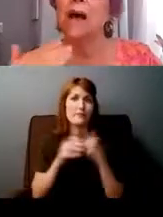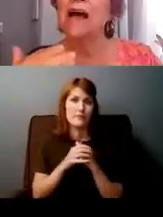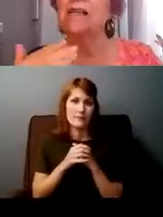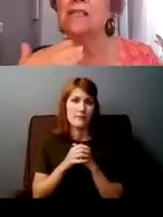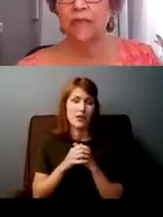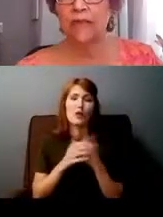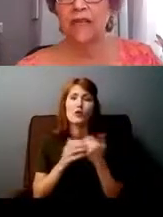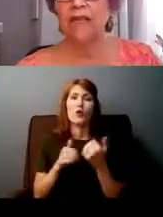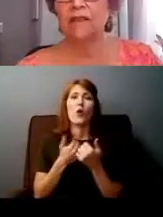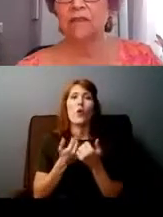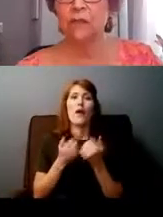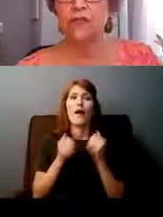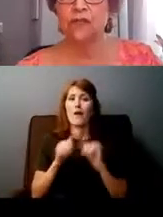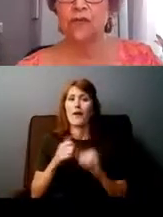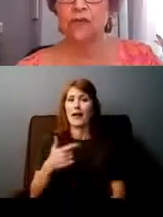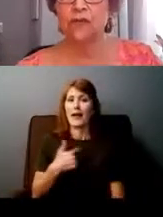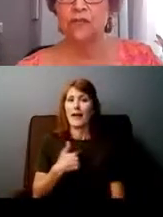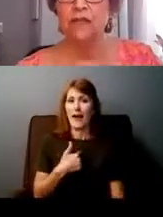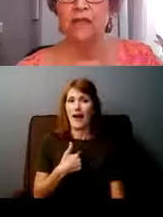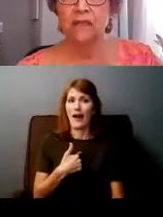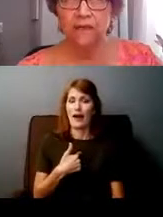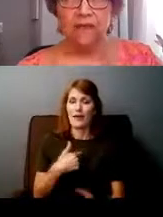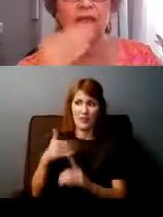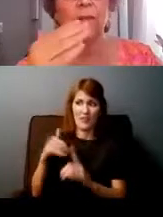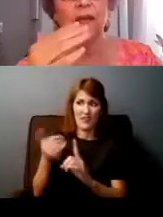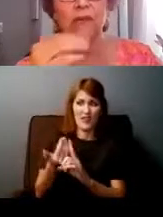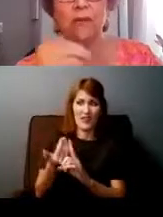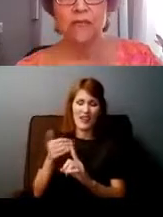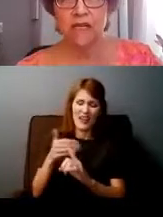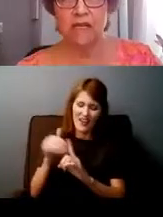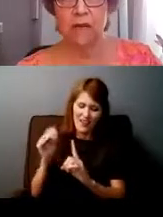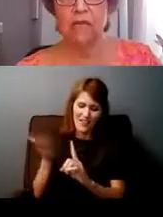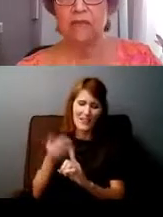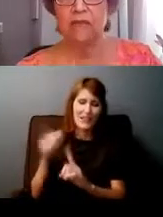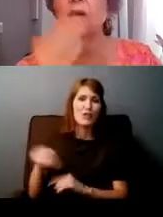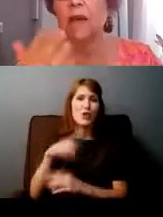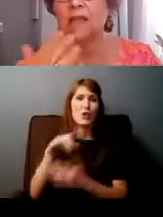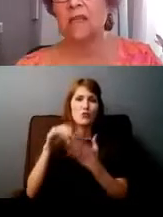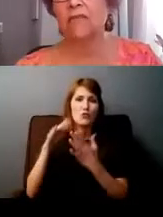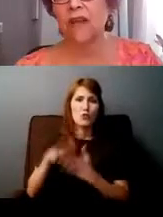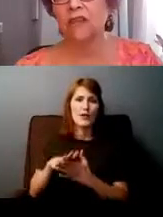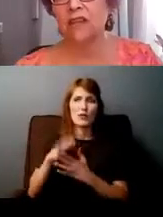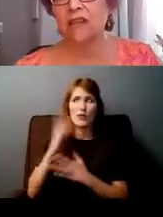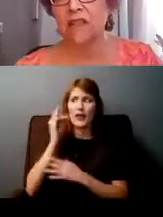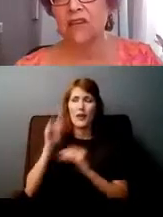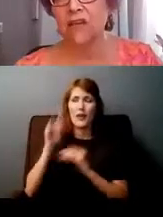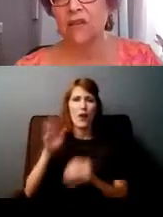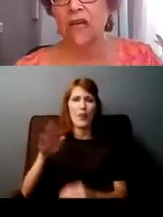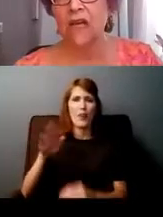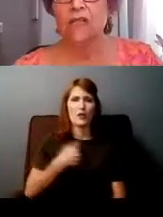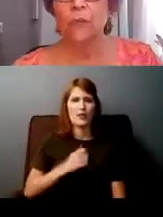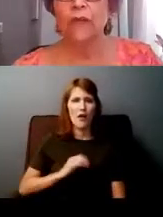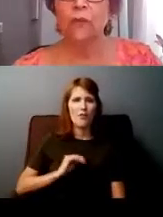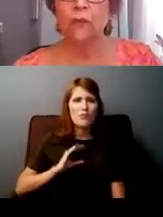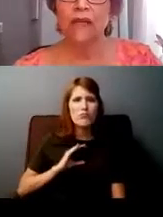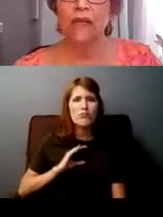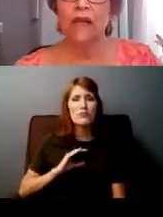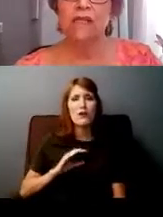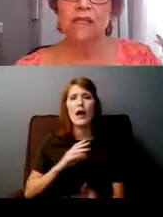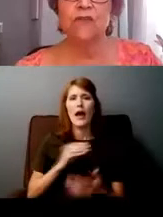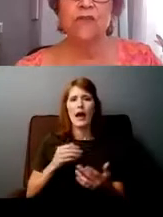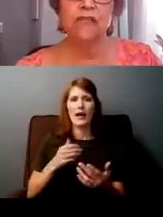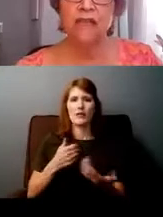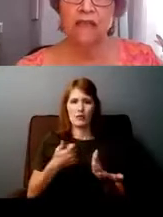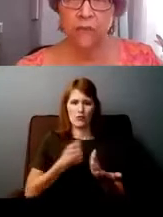I possibly get those students to think about their esteem, to think about self-actualization? So when you